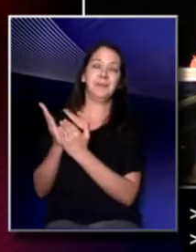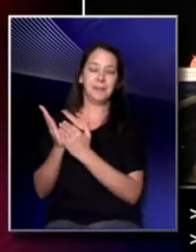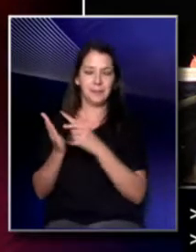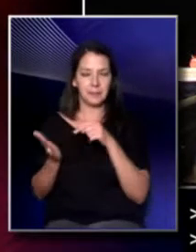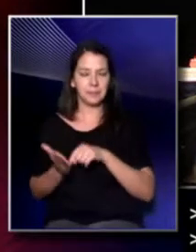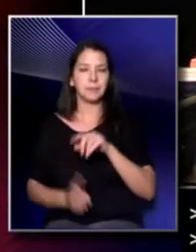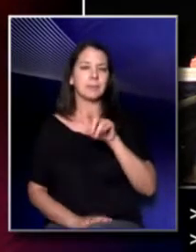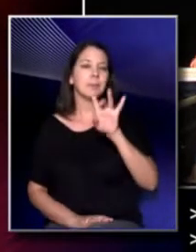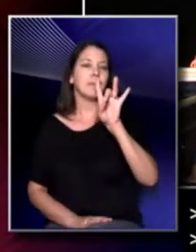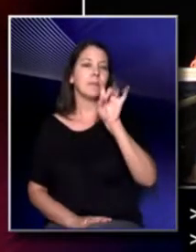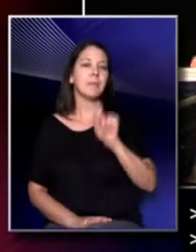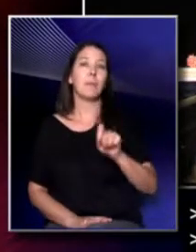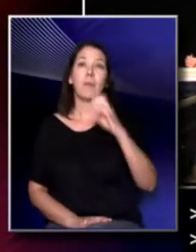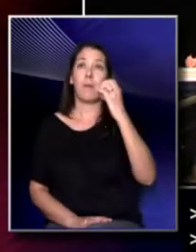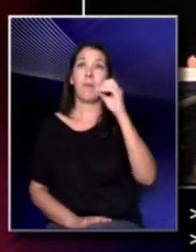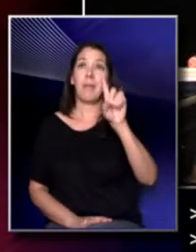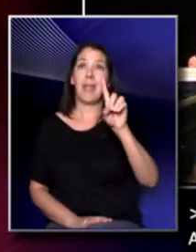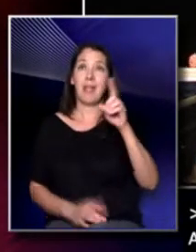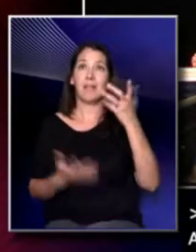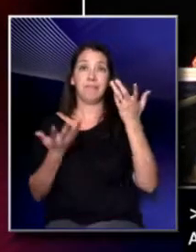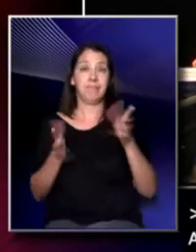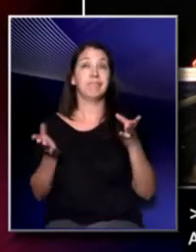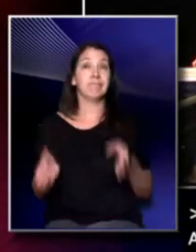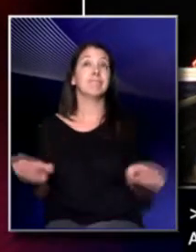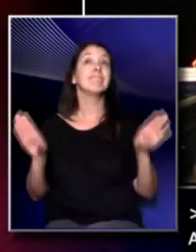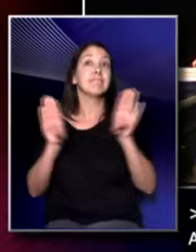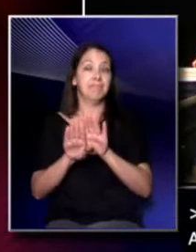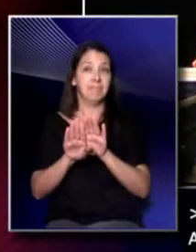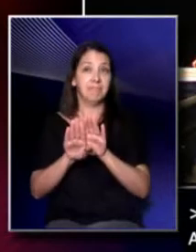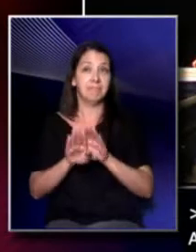item 8.01, adjournment.